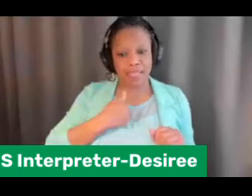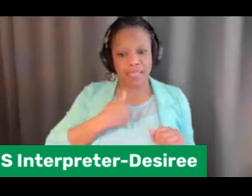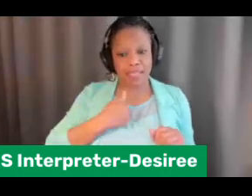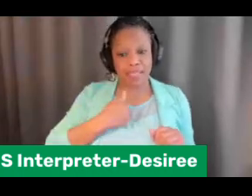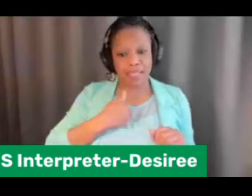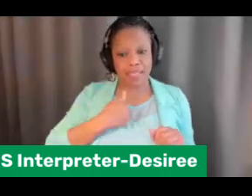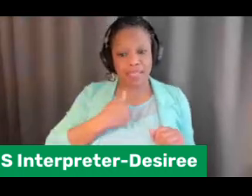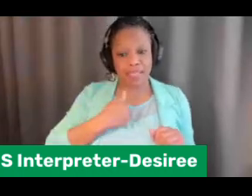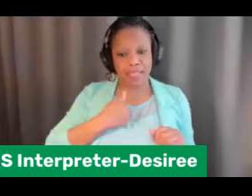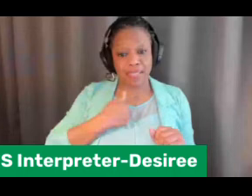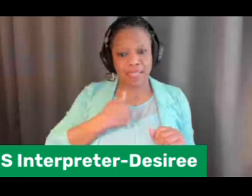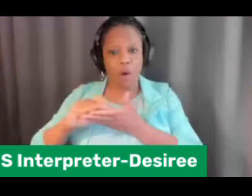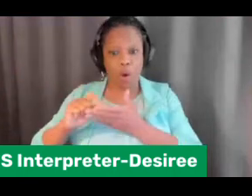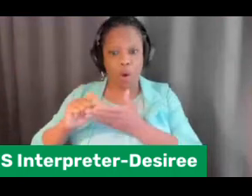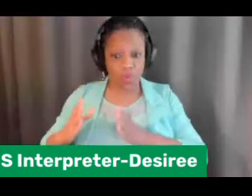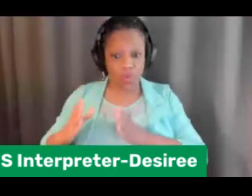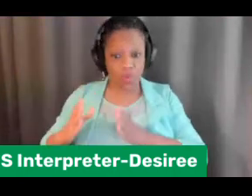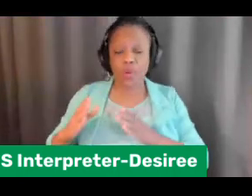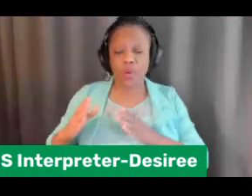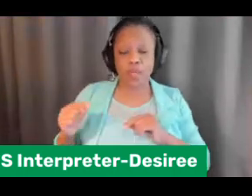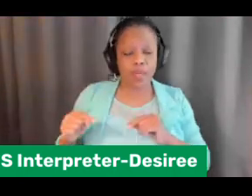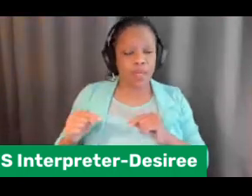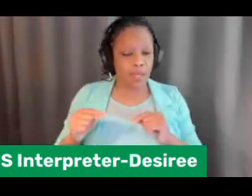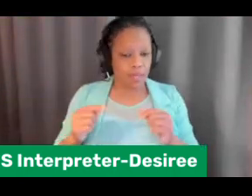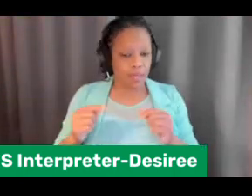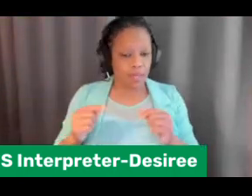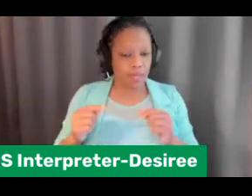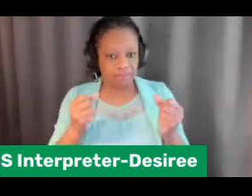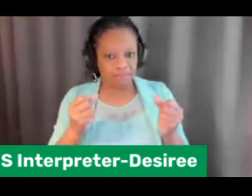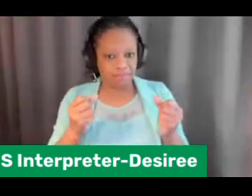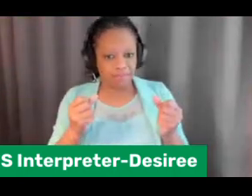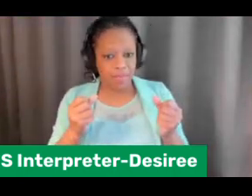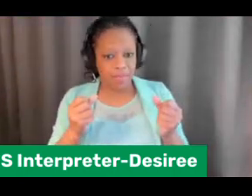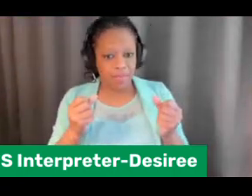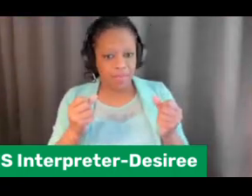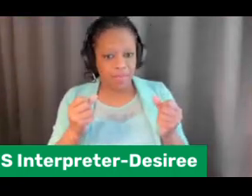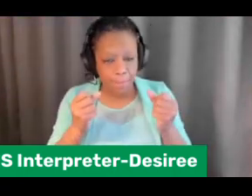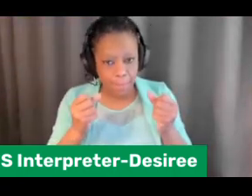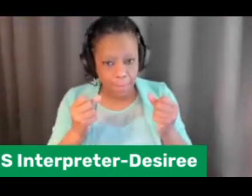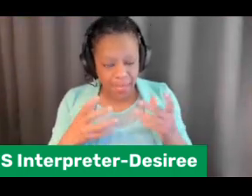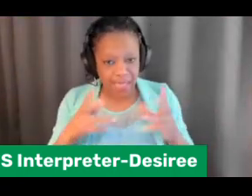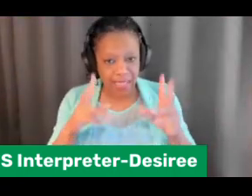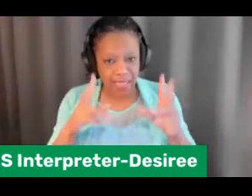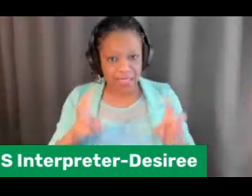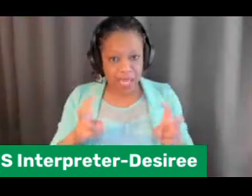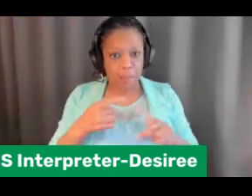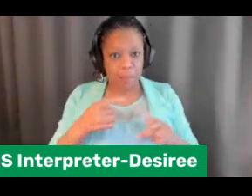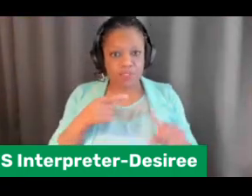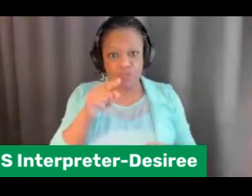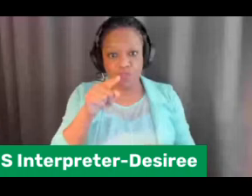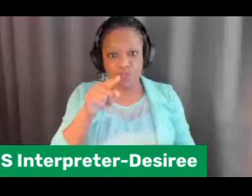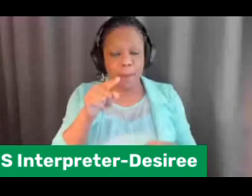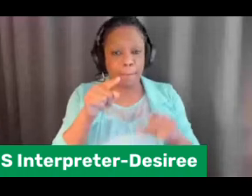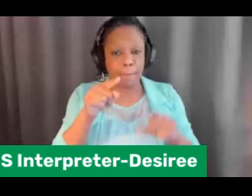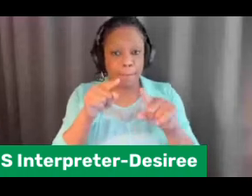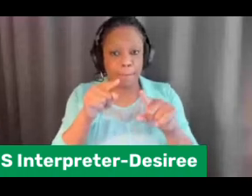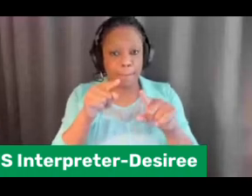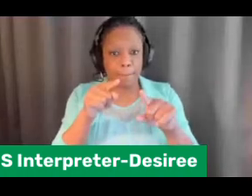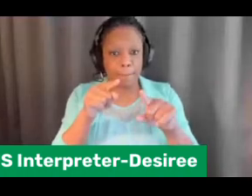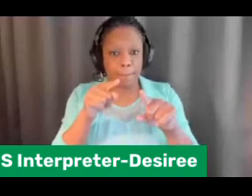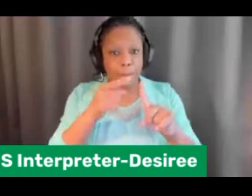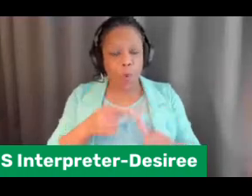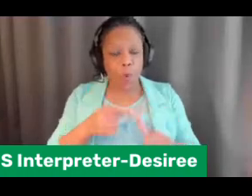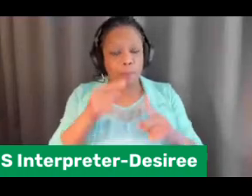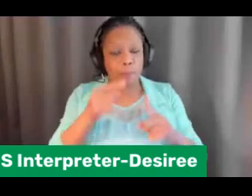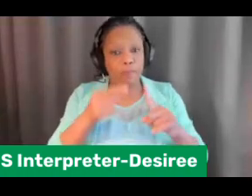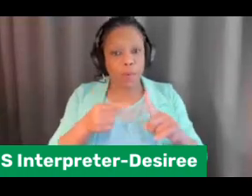healing centered collective care, which has come out of our work with other people, right? And the first of those is this